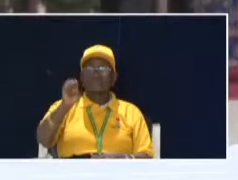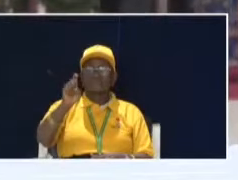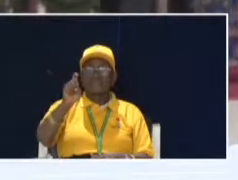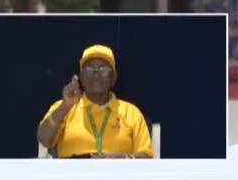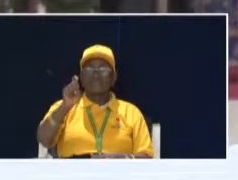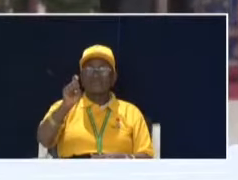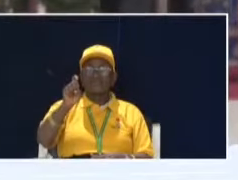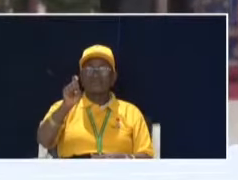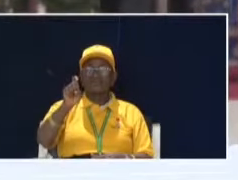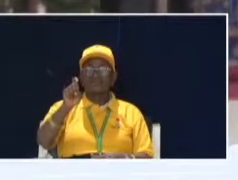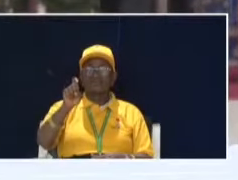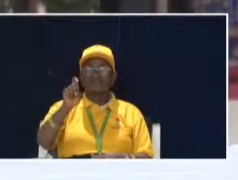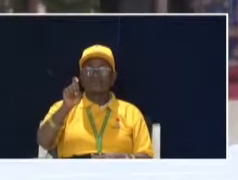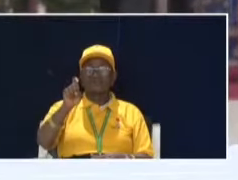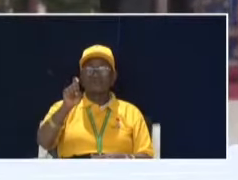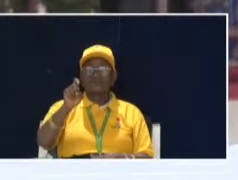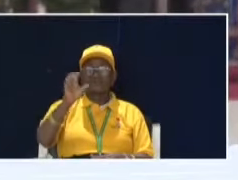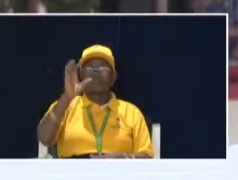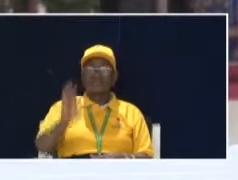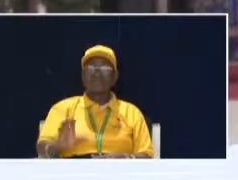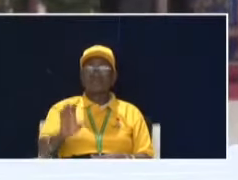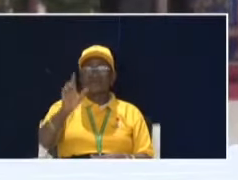Exodus 3,